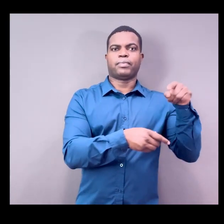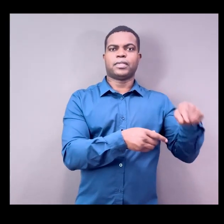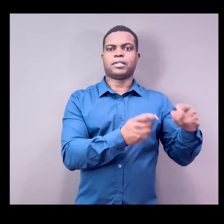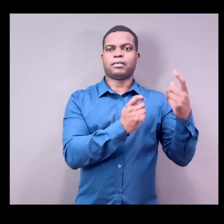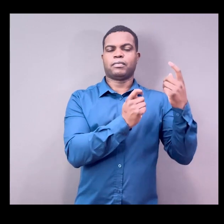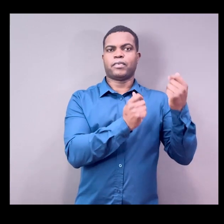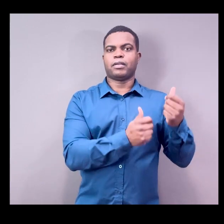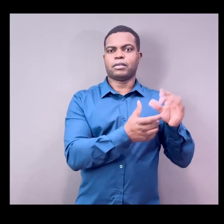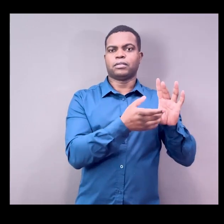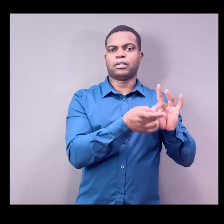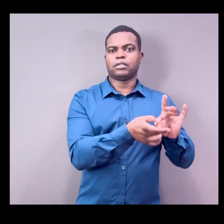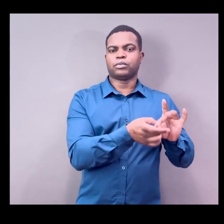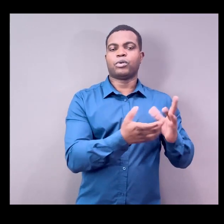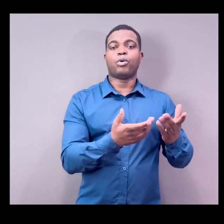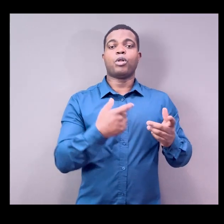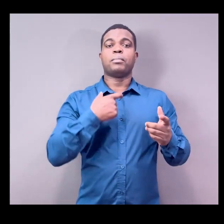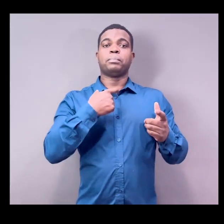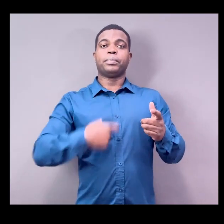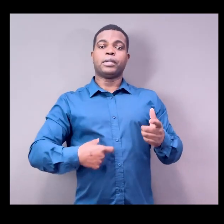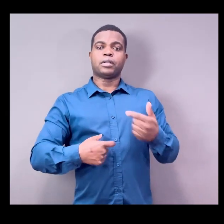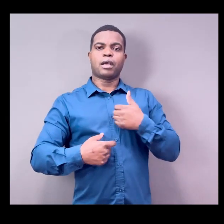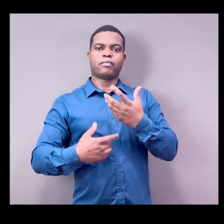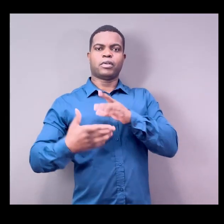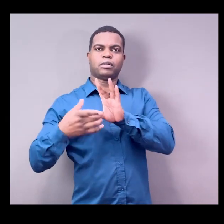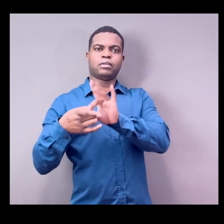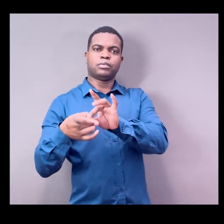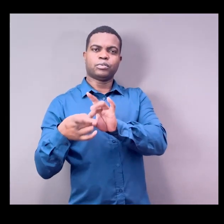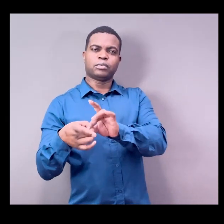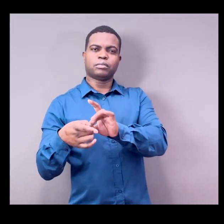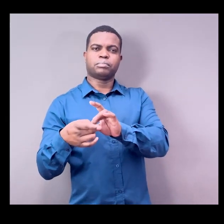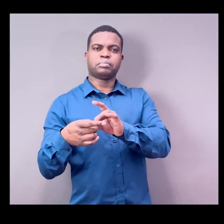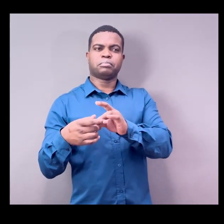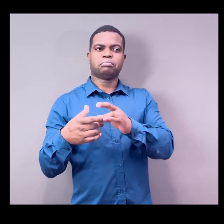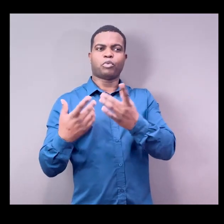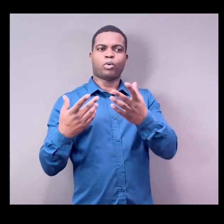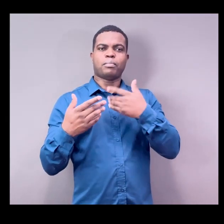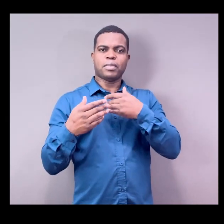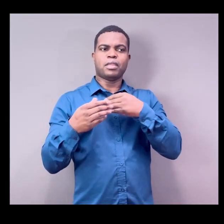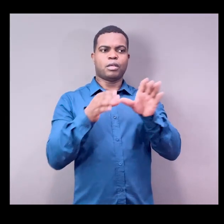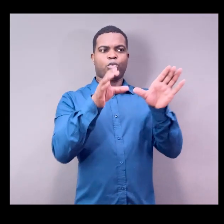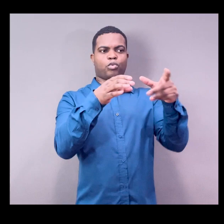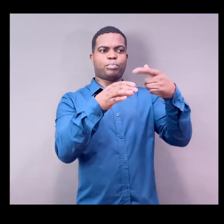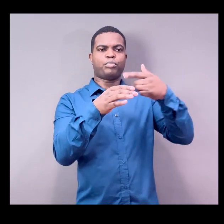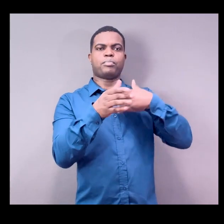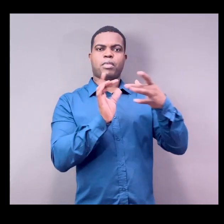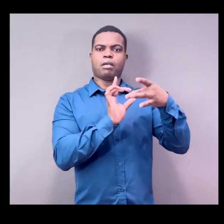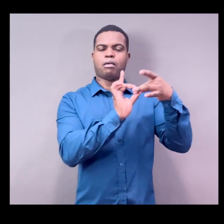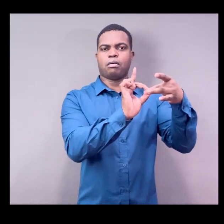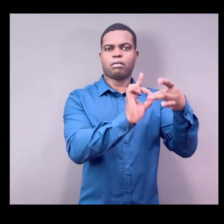interests, personal relationships, or affiliations. I could remember that